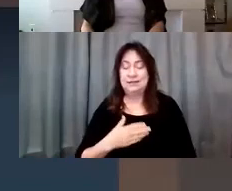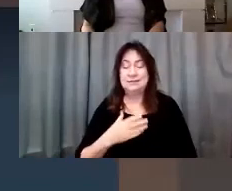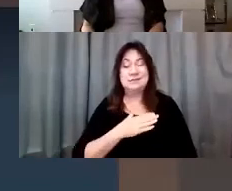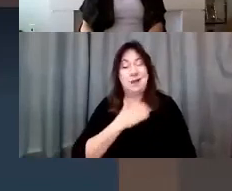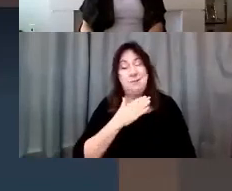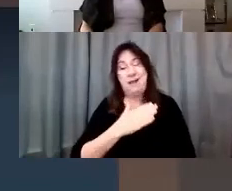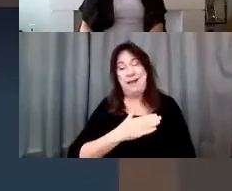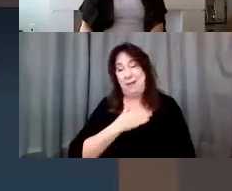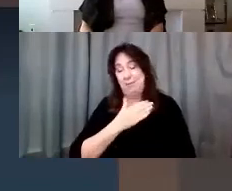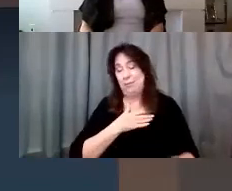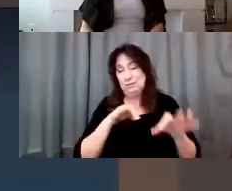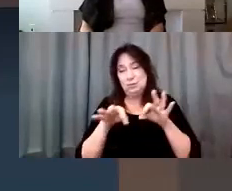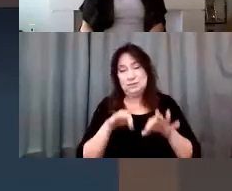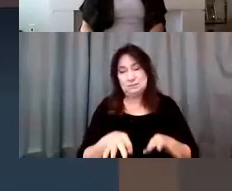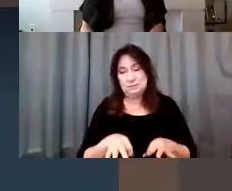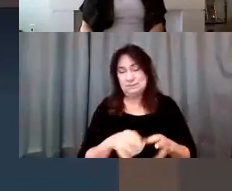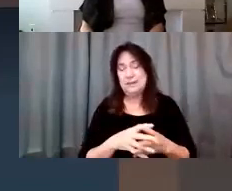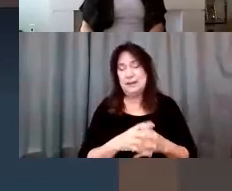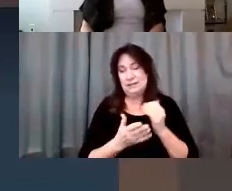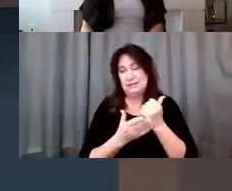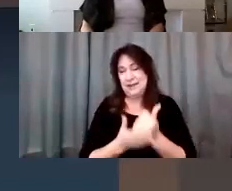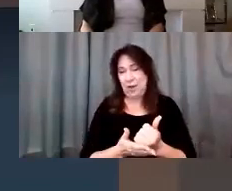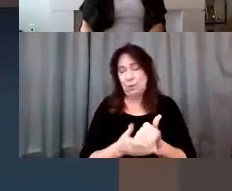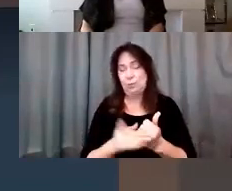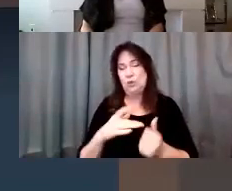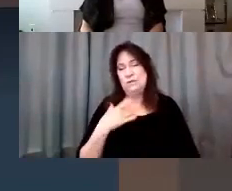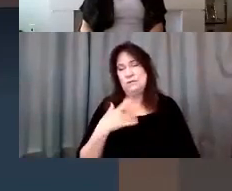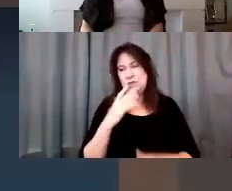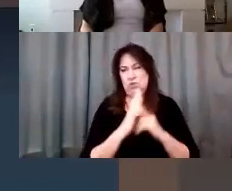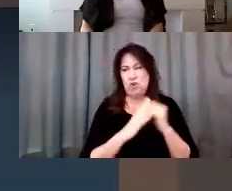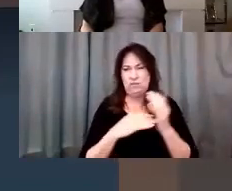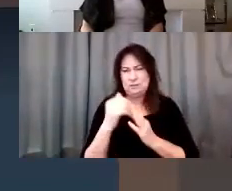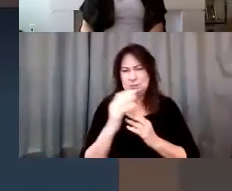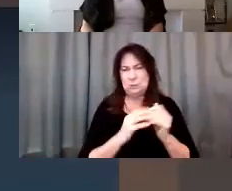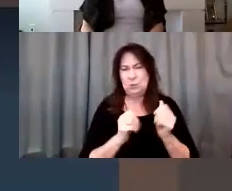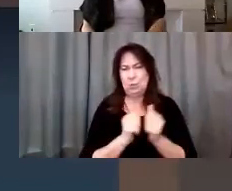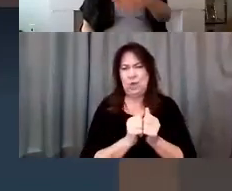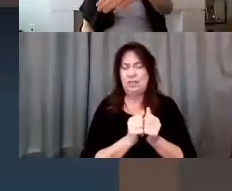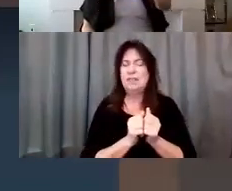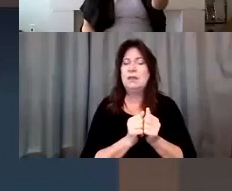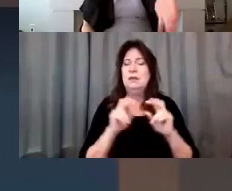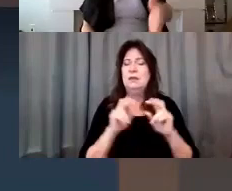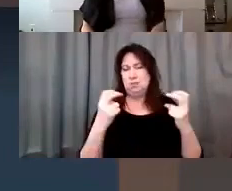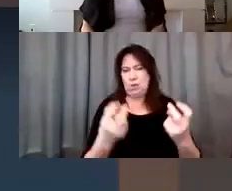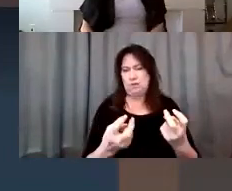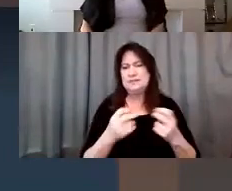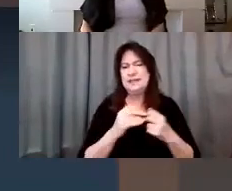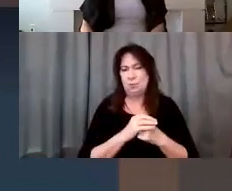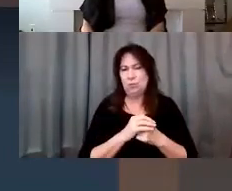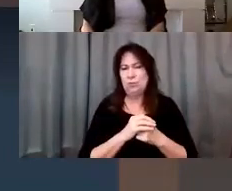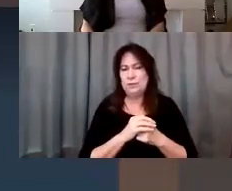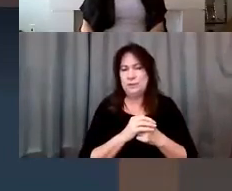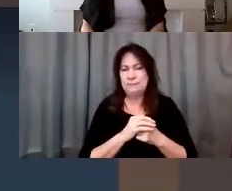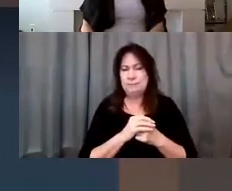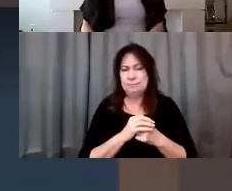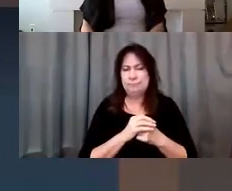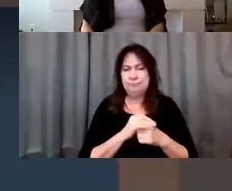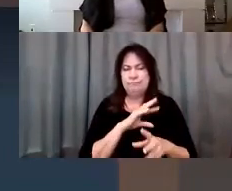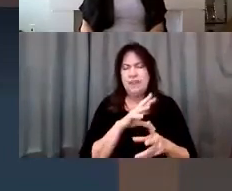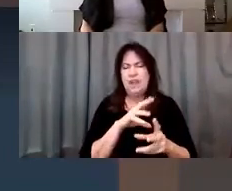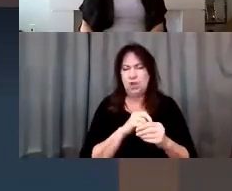to help you feel more comfortable with the modality including in the virtual